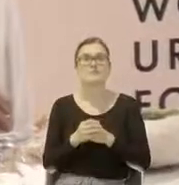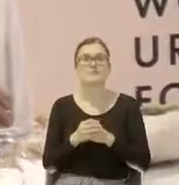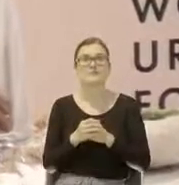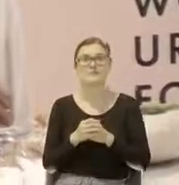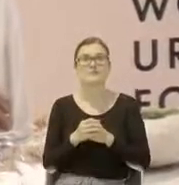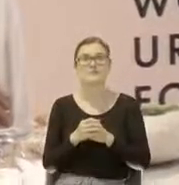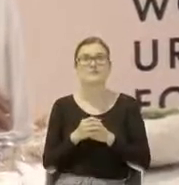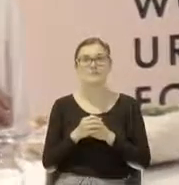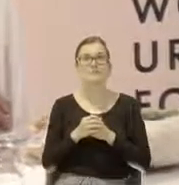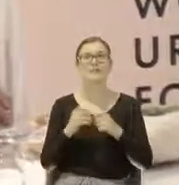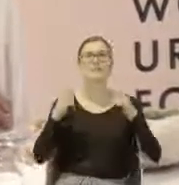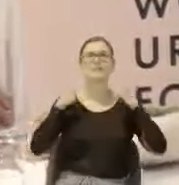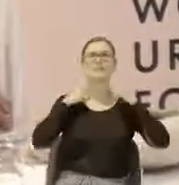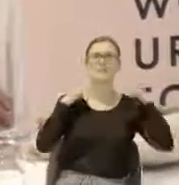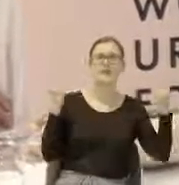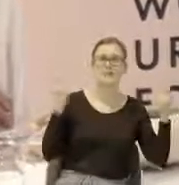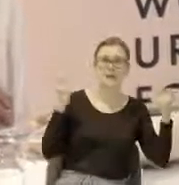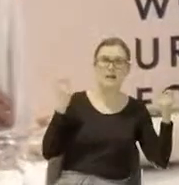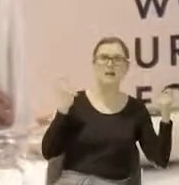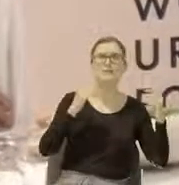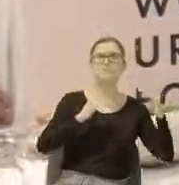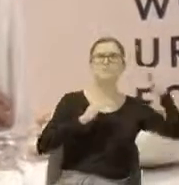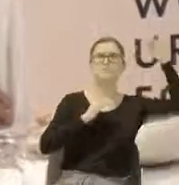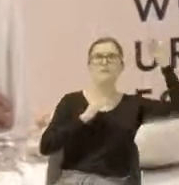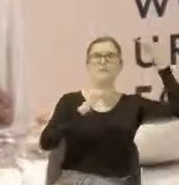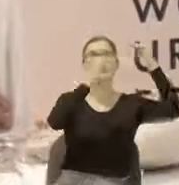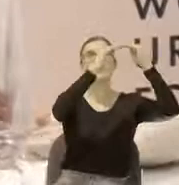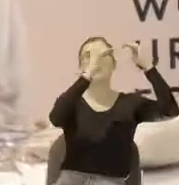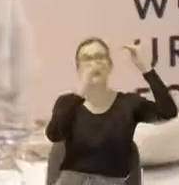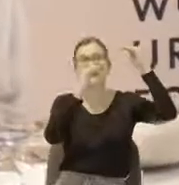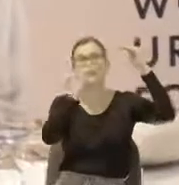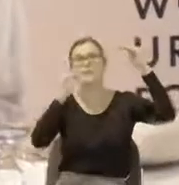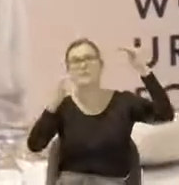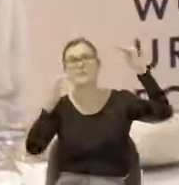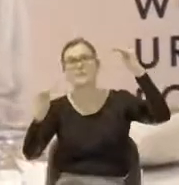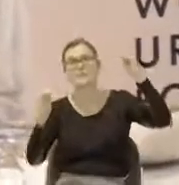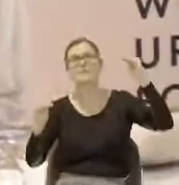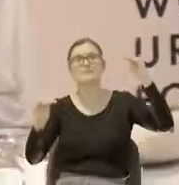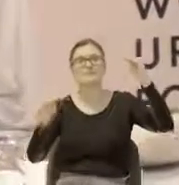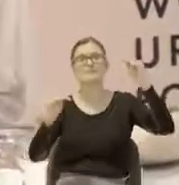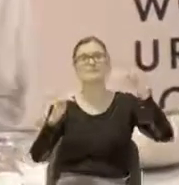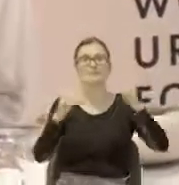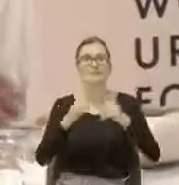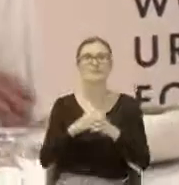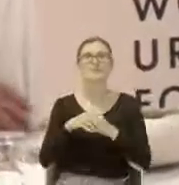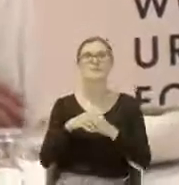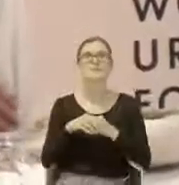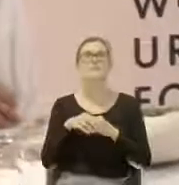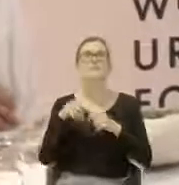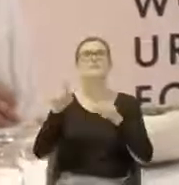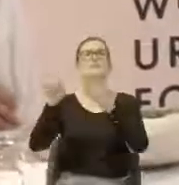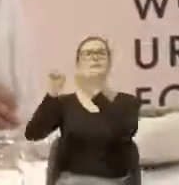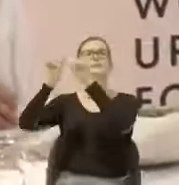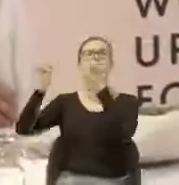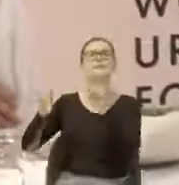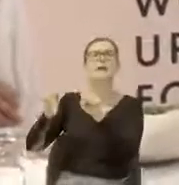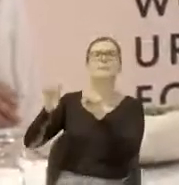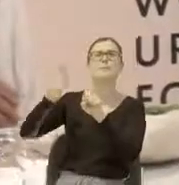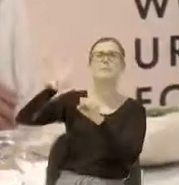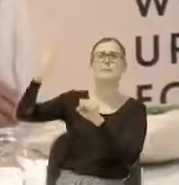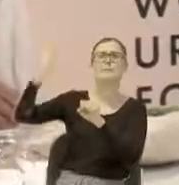system to think through how best to advance multi-level governance, exactly the conversation we've been having here today. Another